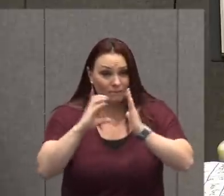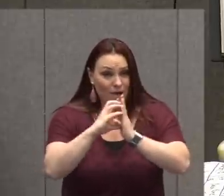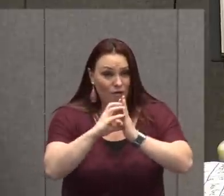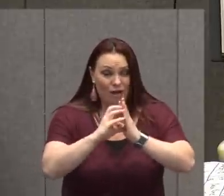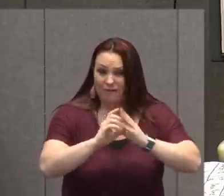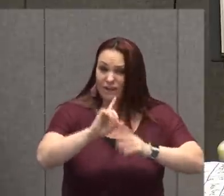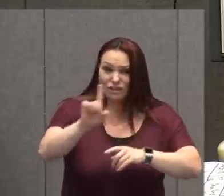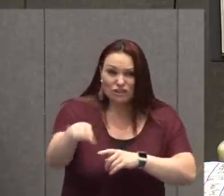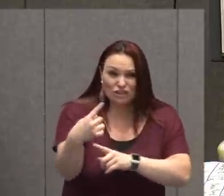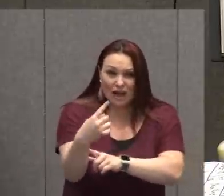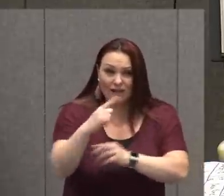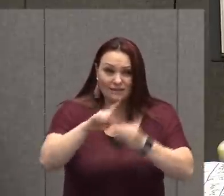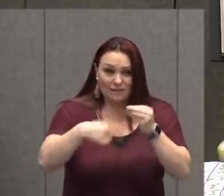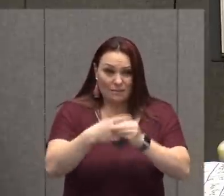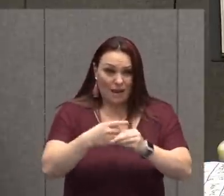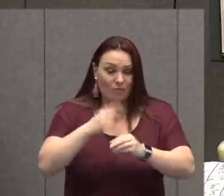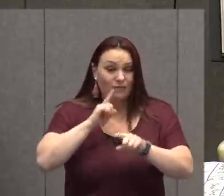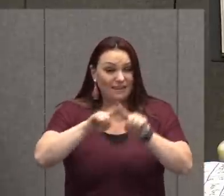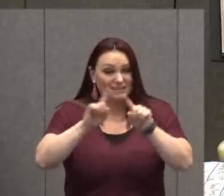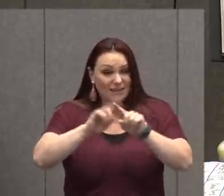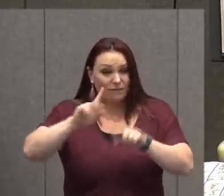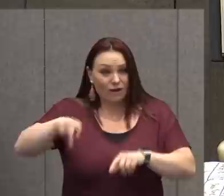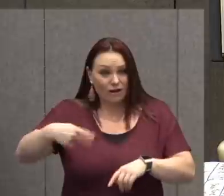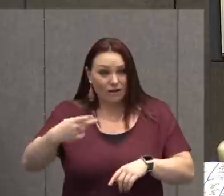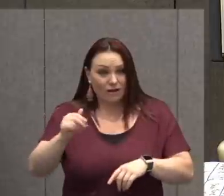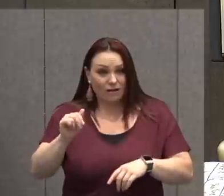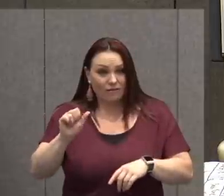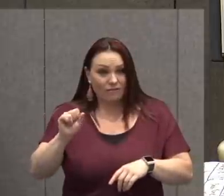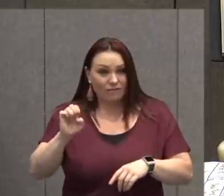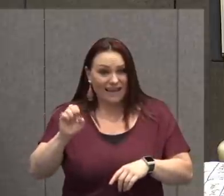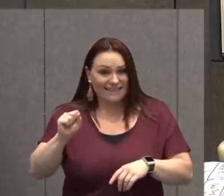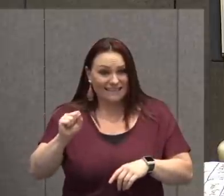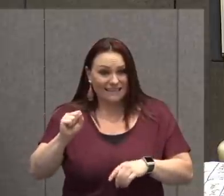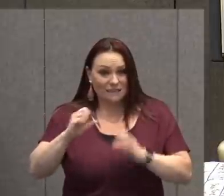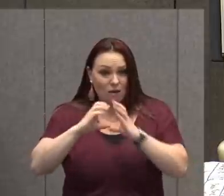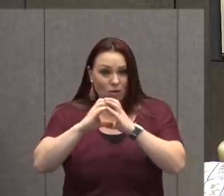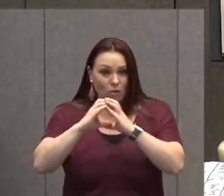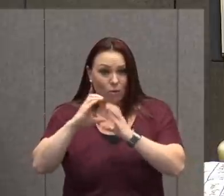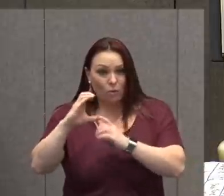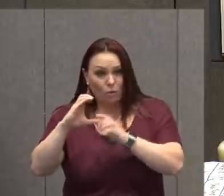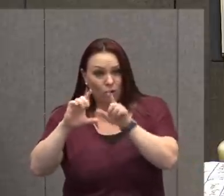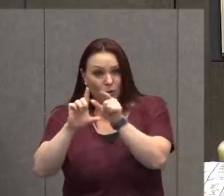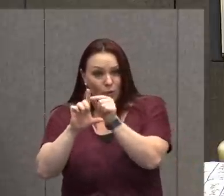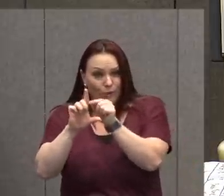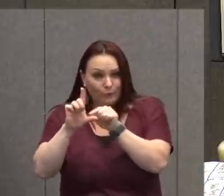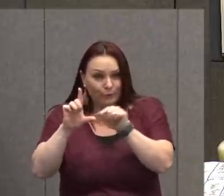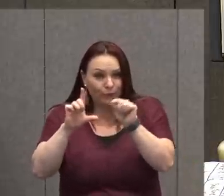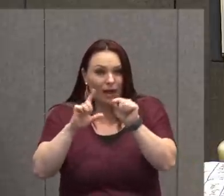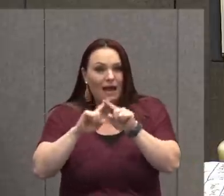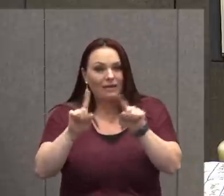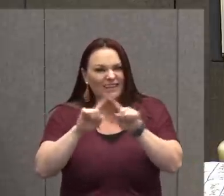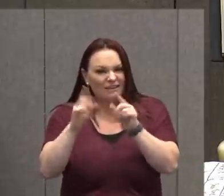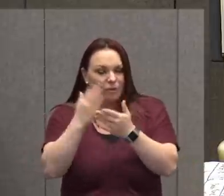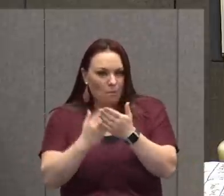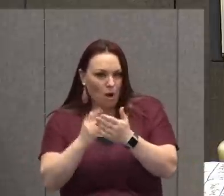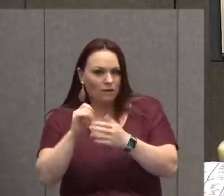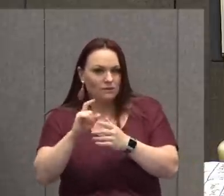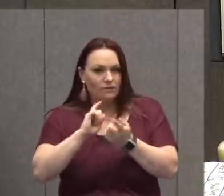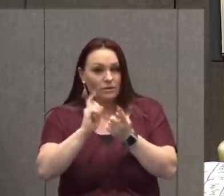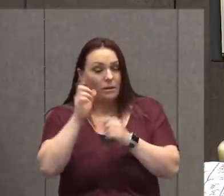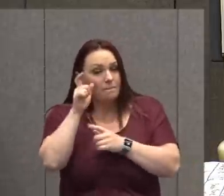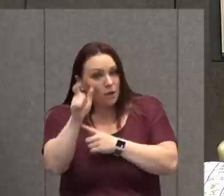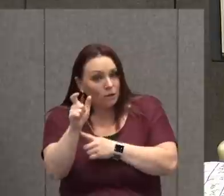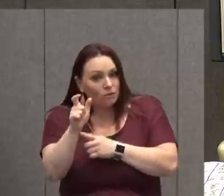just about the phases of the moon. That'll be my second paragraph. Then my third paragraph, what do you think the